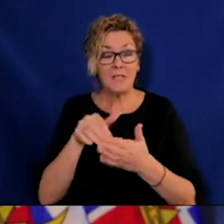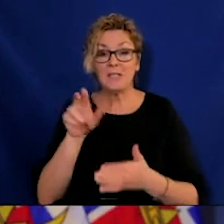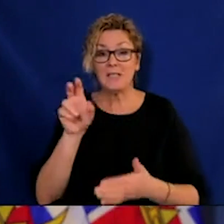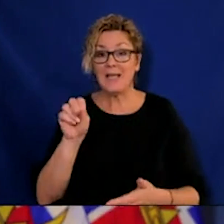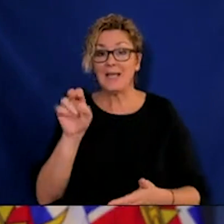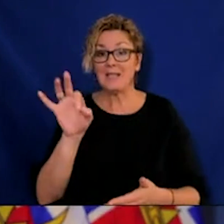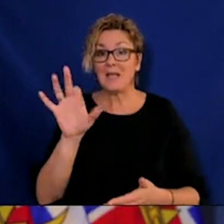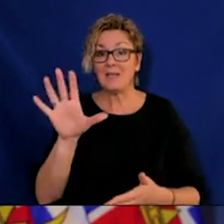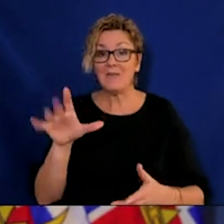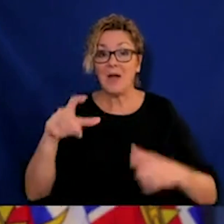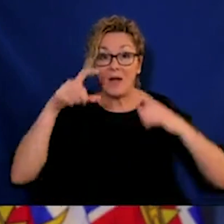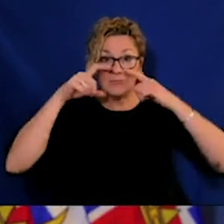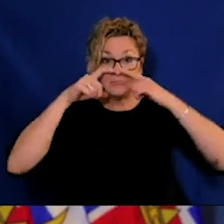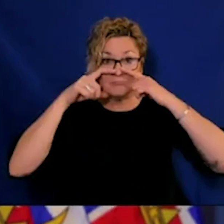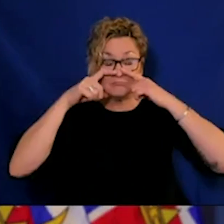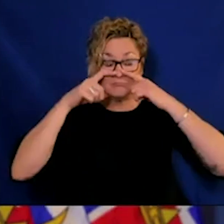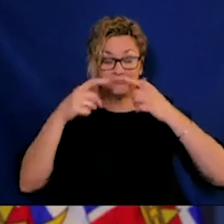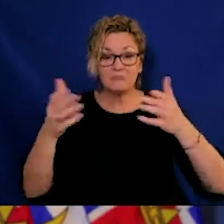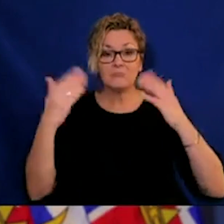equivalent respirators, almost